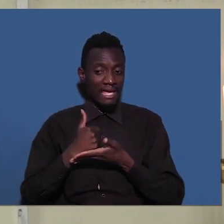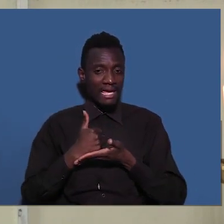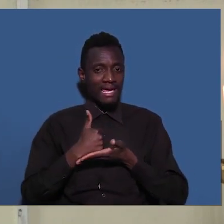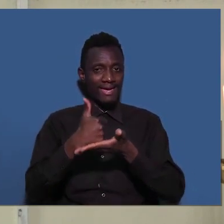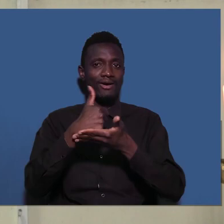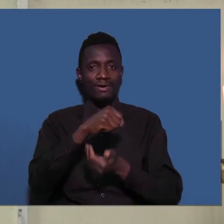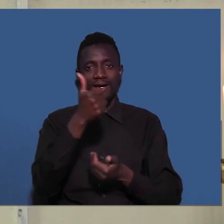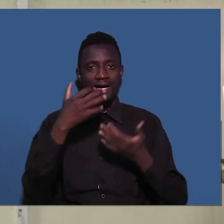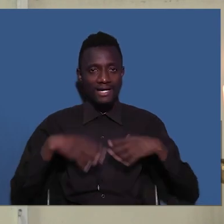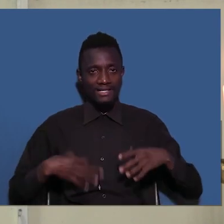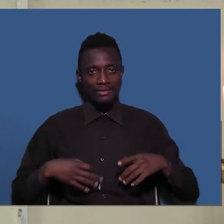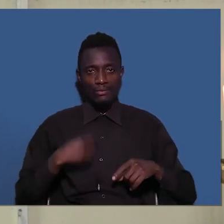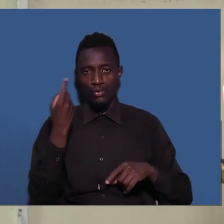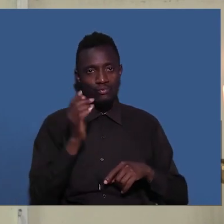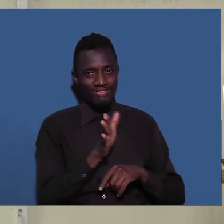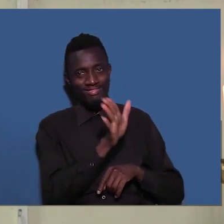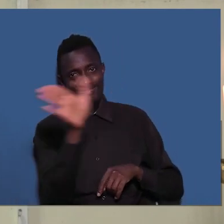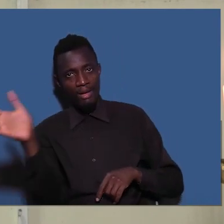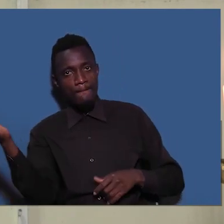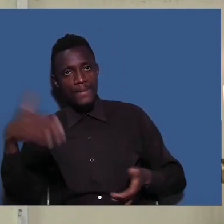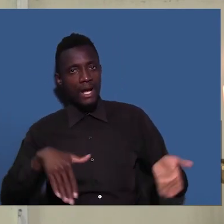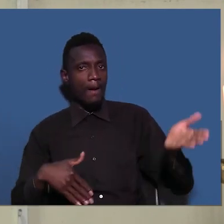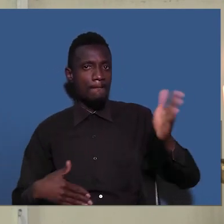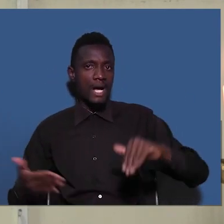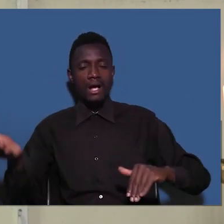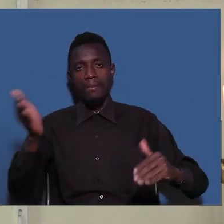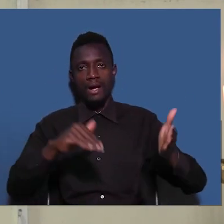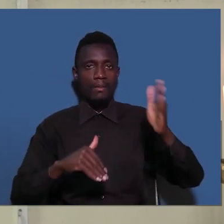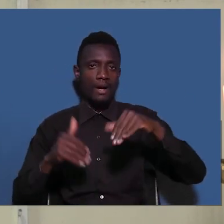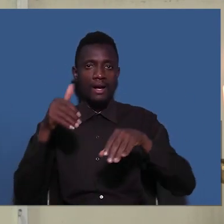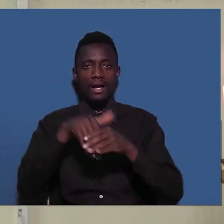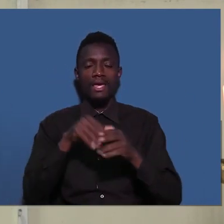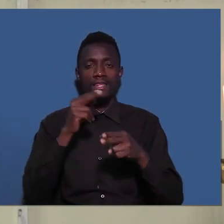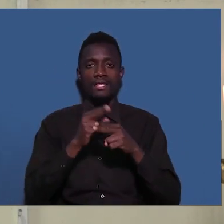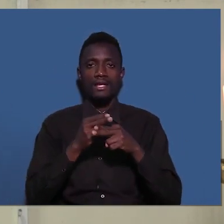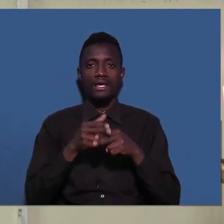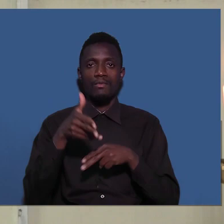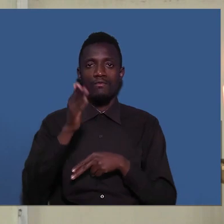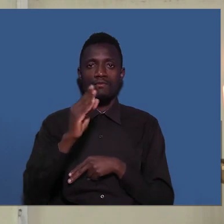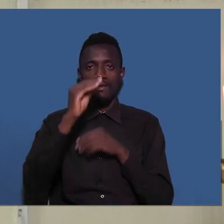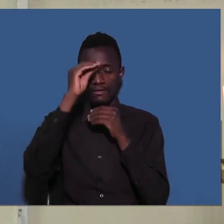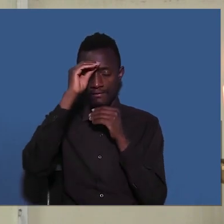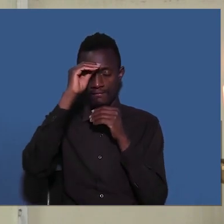back to faith. In the name of God the Father, Son, and the Holy